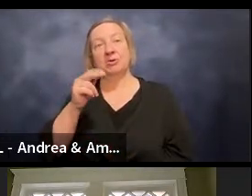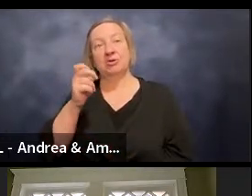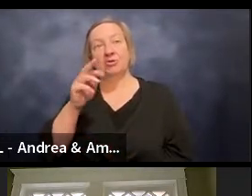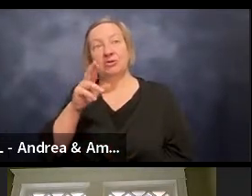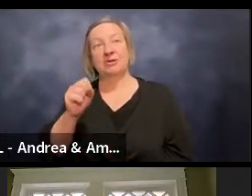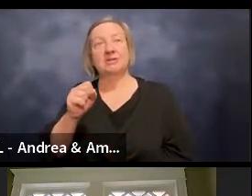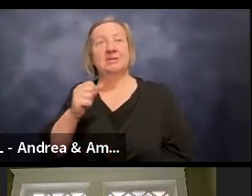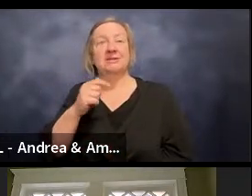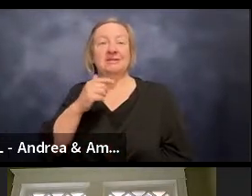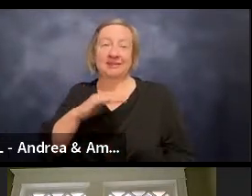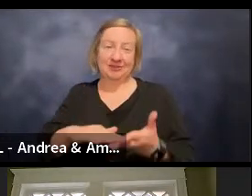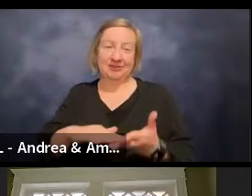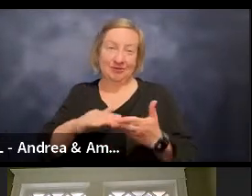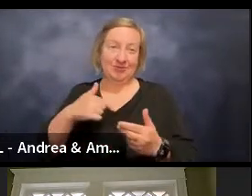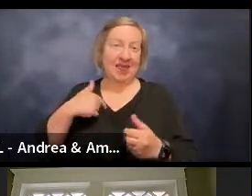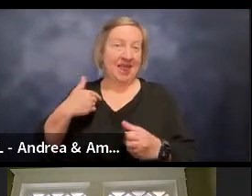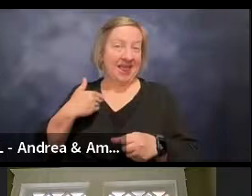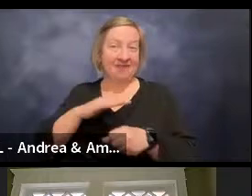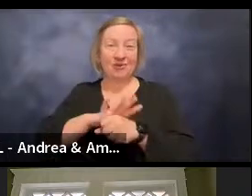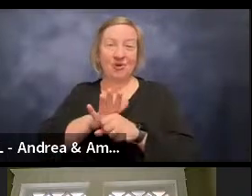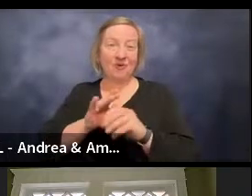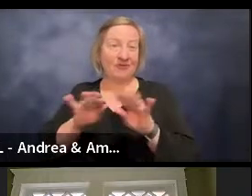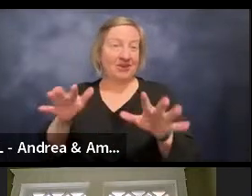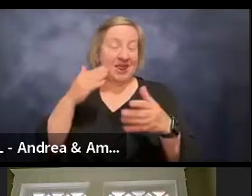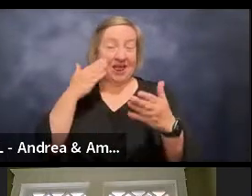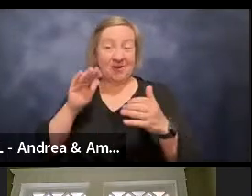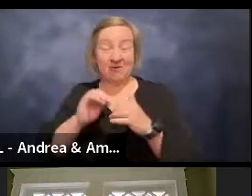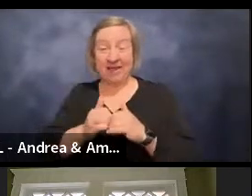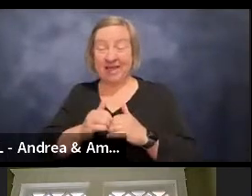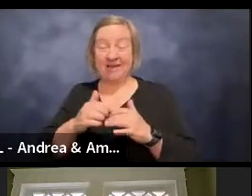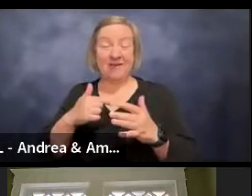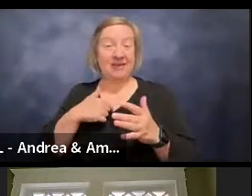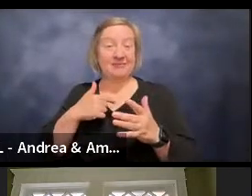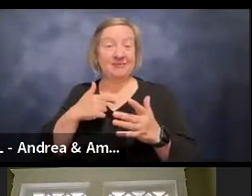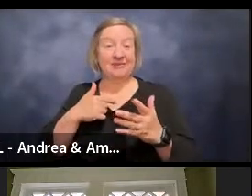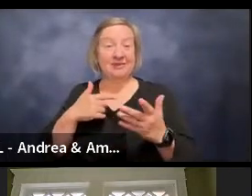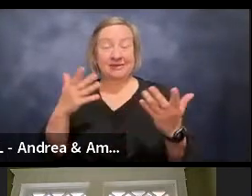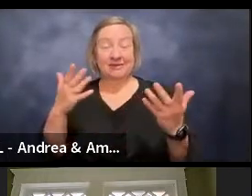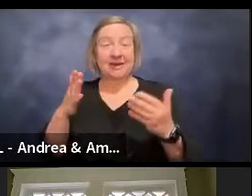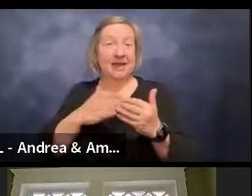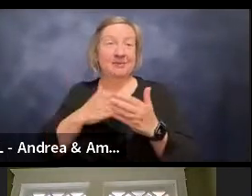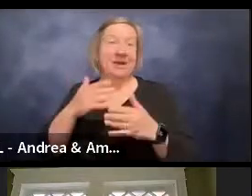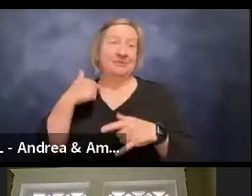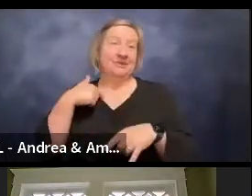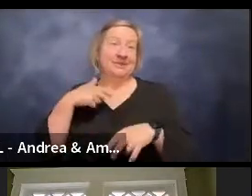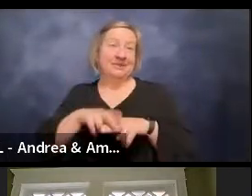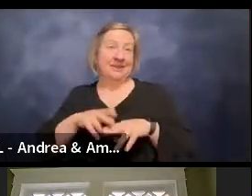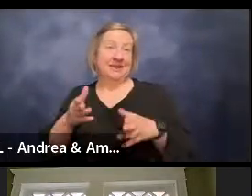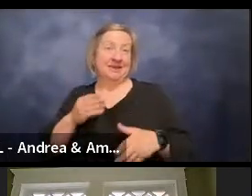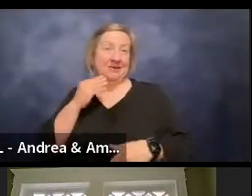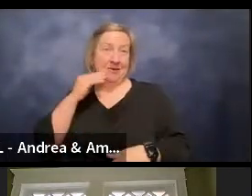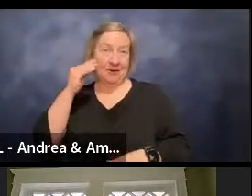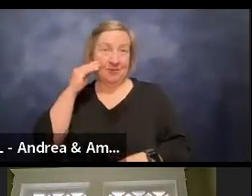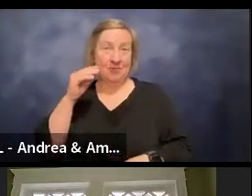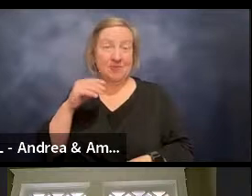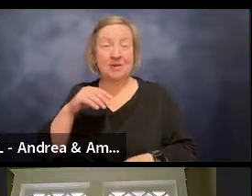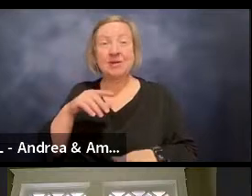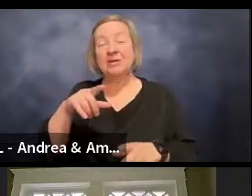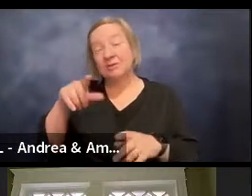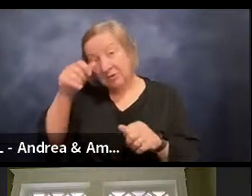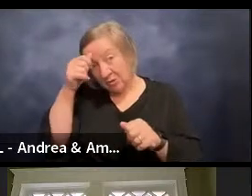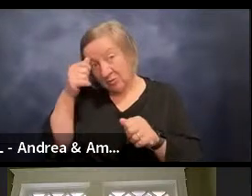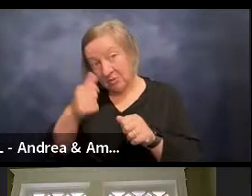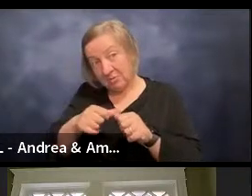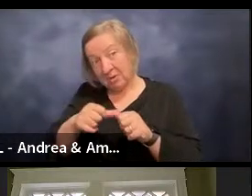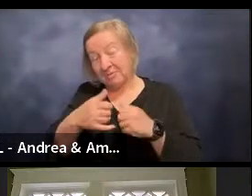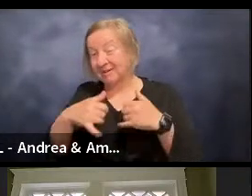home. I don't know how I got it. Thought I was just getting a cold and tested, and there it was. So everybody don't remember that